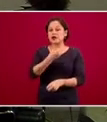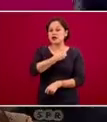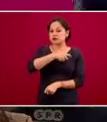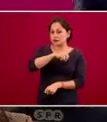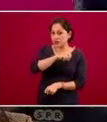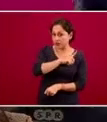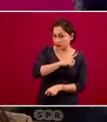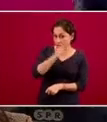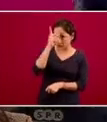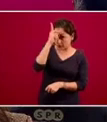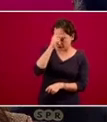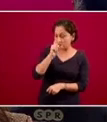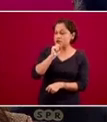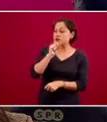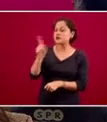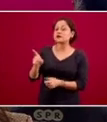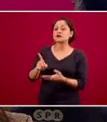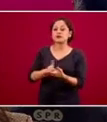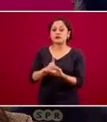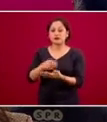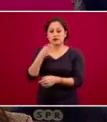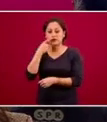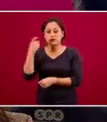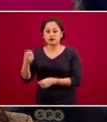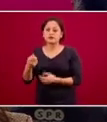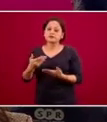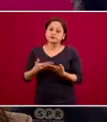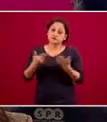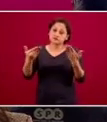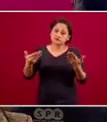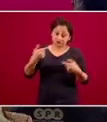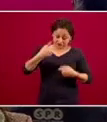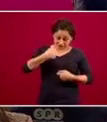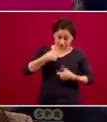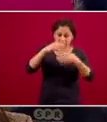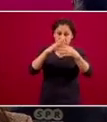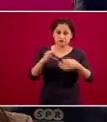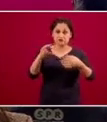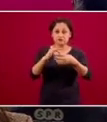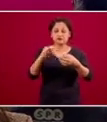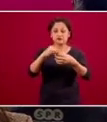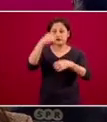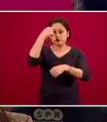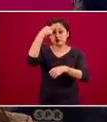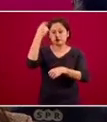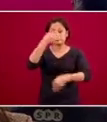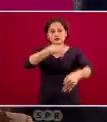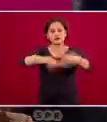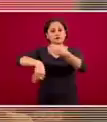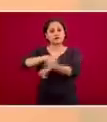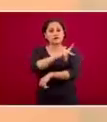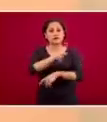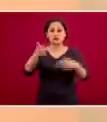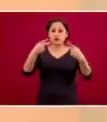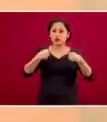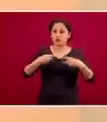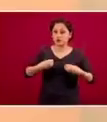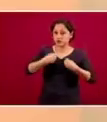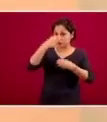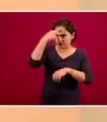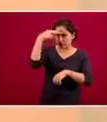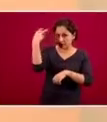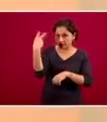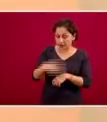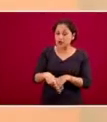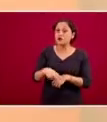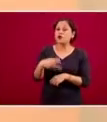health strategy. On this next slide, I would like to talk about, and specifically, I would like to